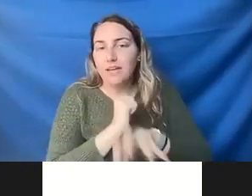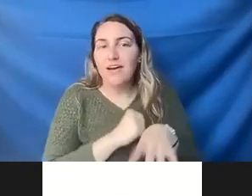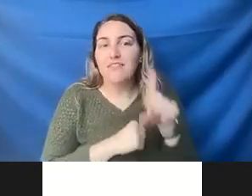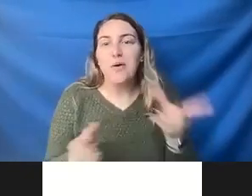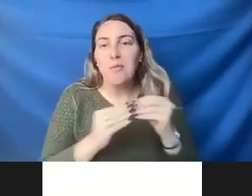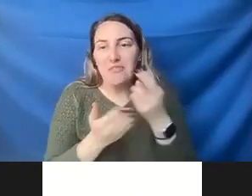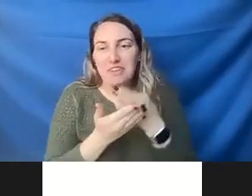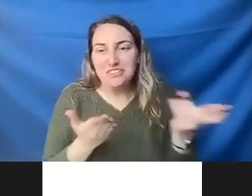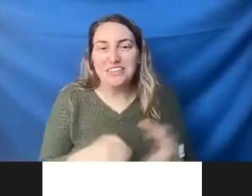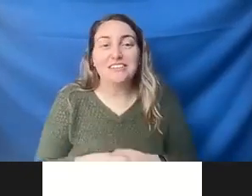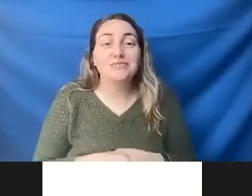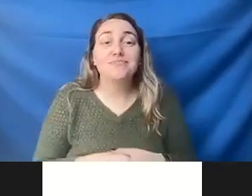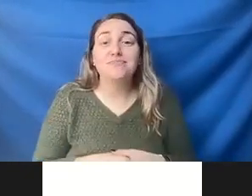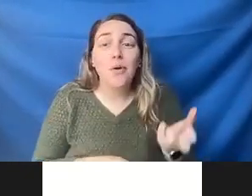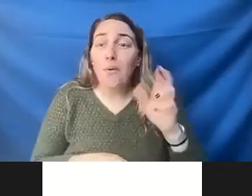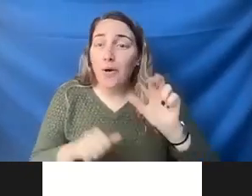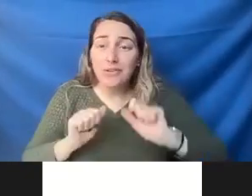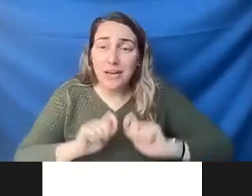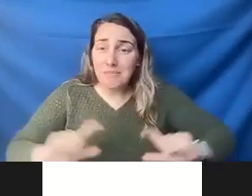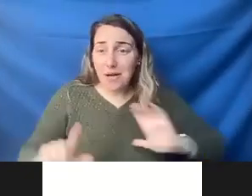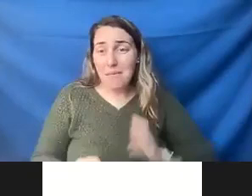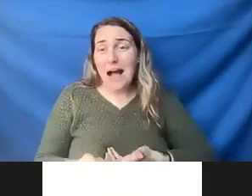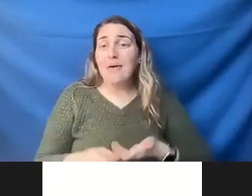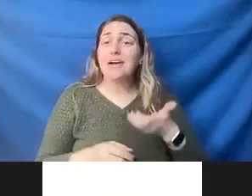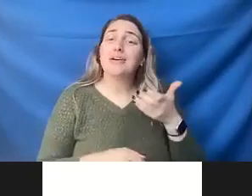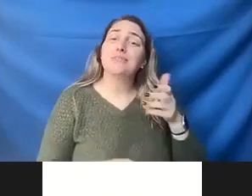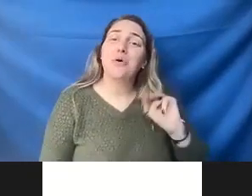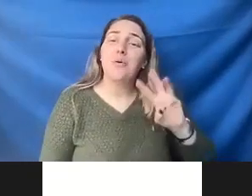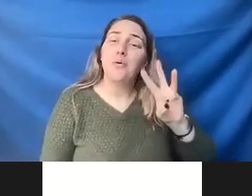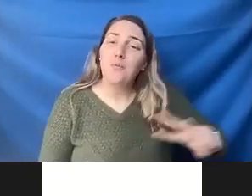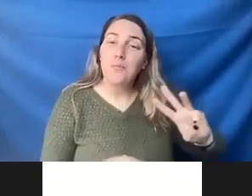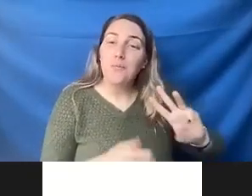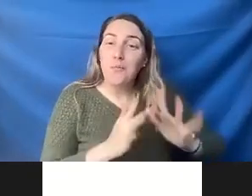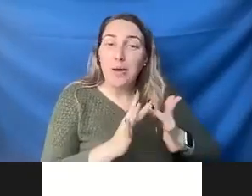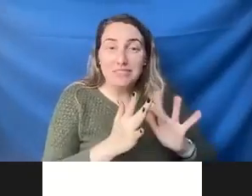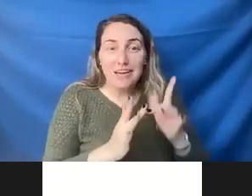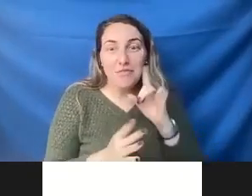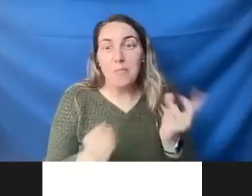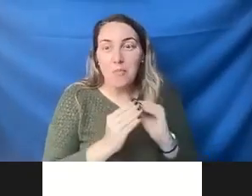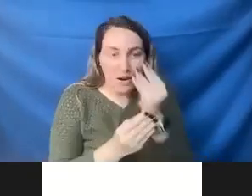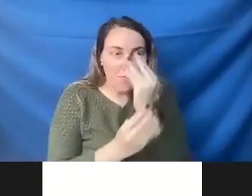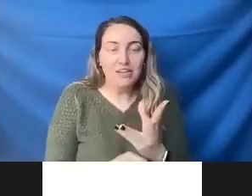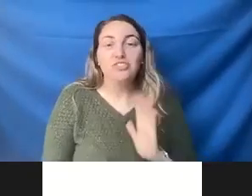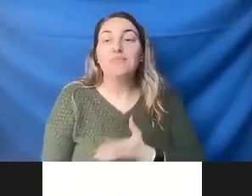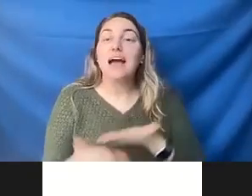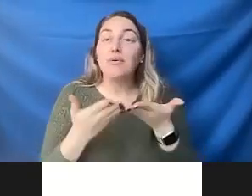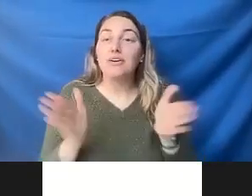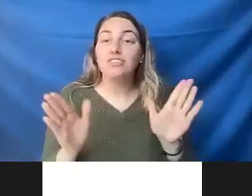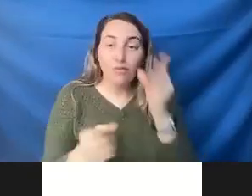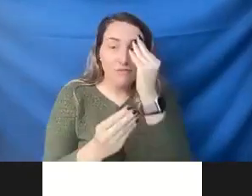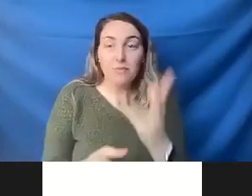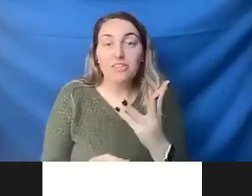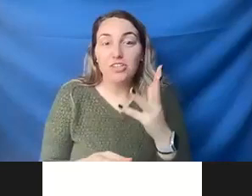Okay, you can always go to our website for resources about ranked choice voting information. Our general voting information website is